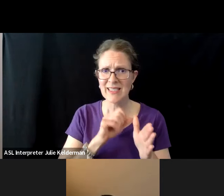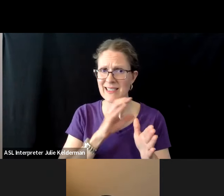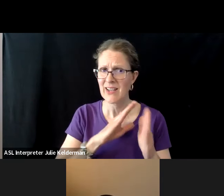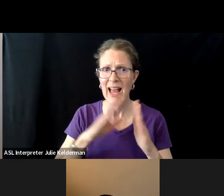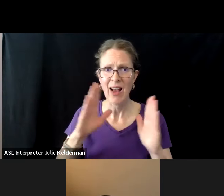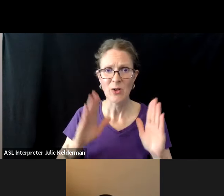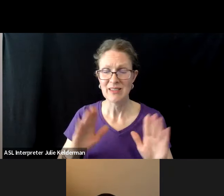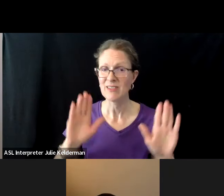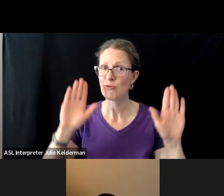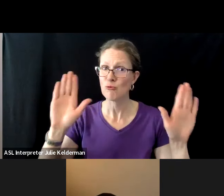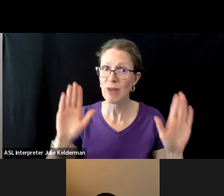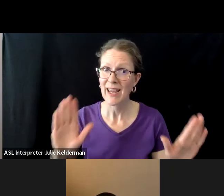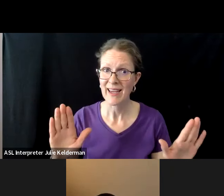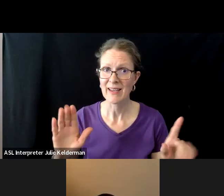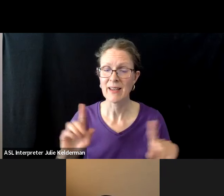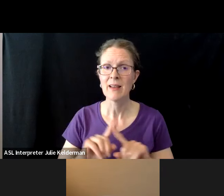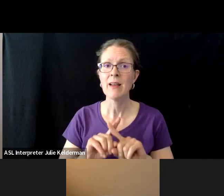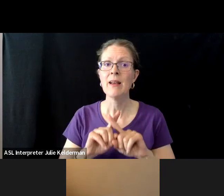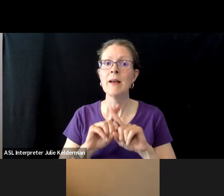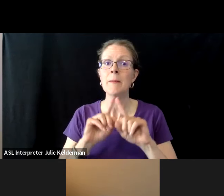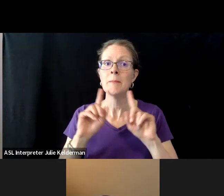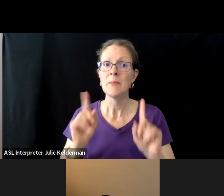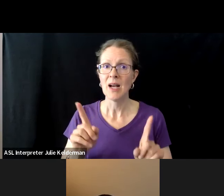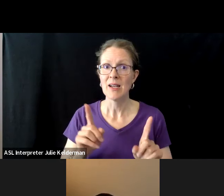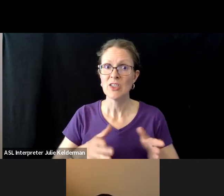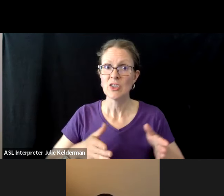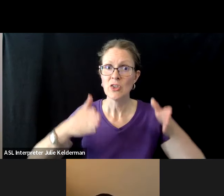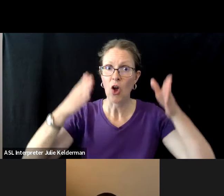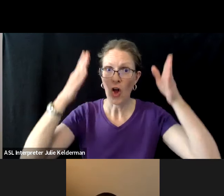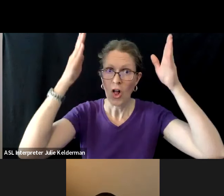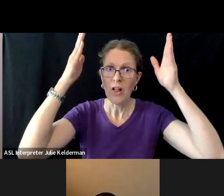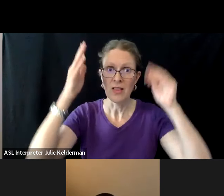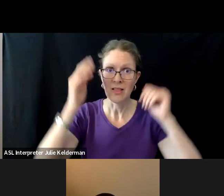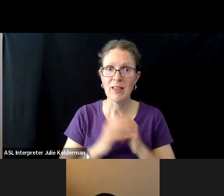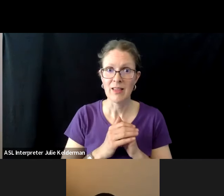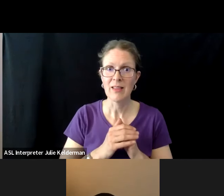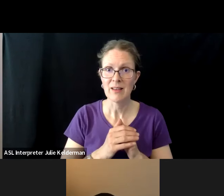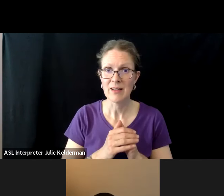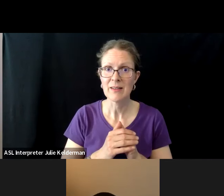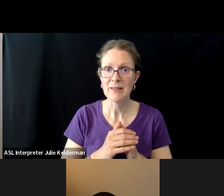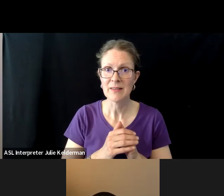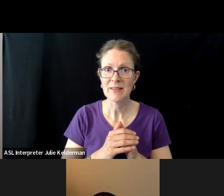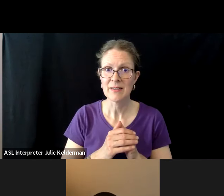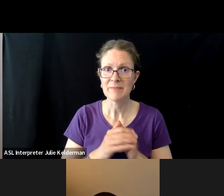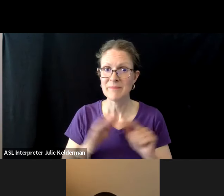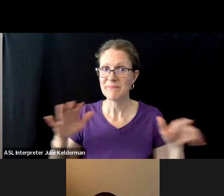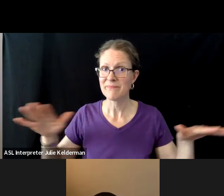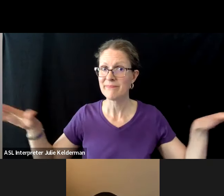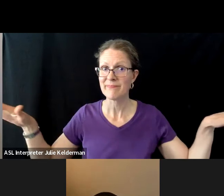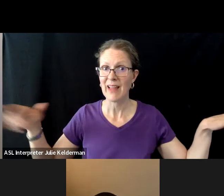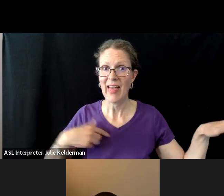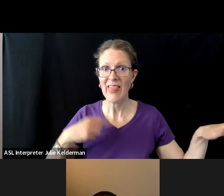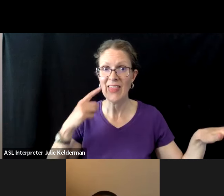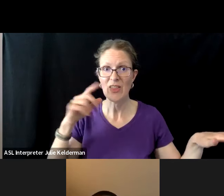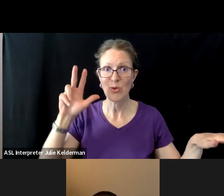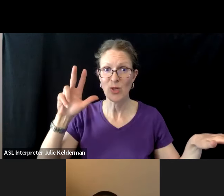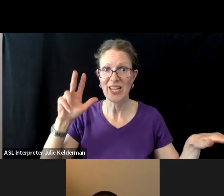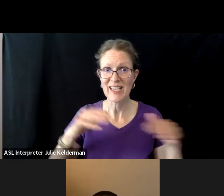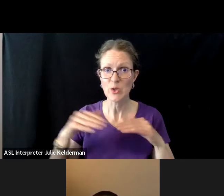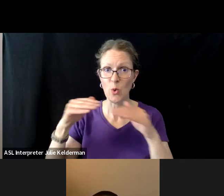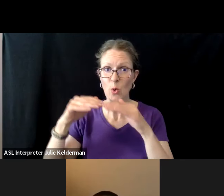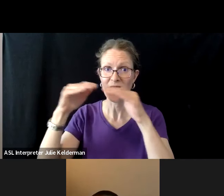great. But it's a very tall building when I think all the surrounding buildings are maybe 3 stories. You're dropping